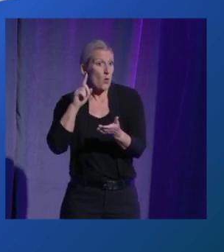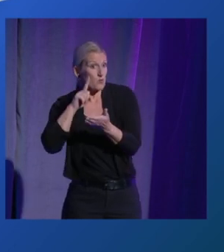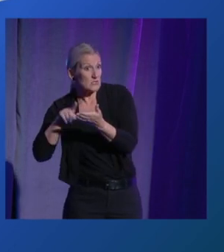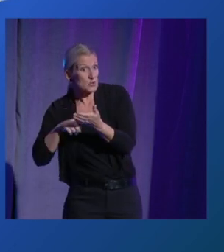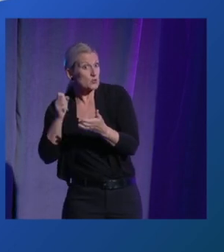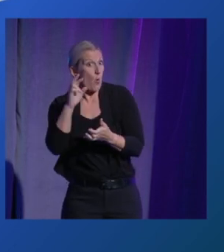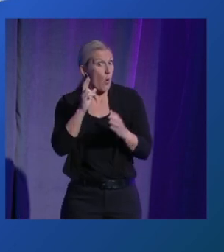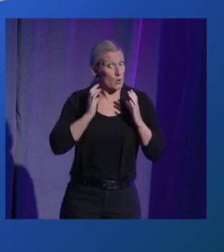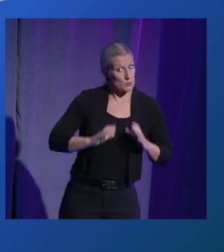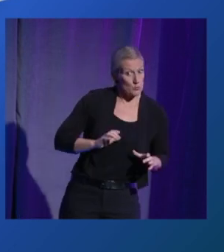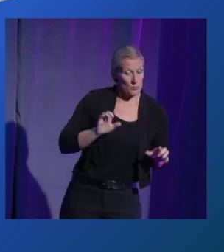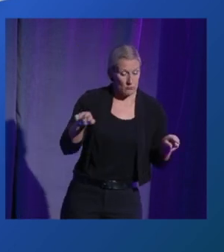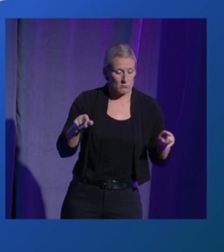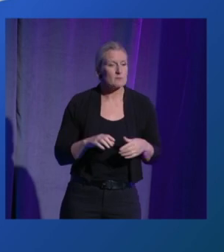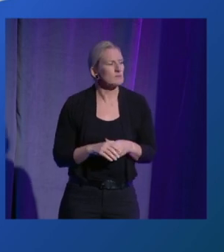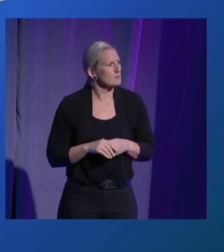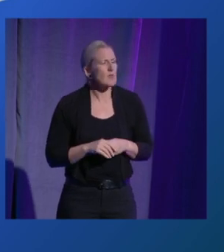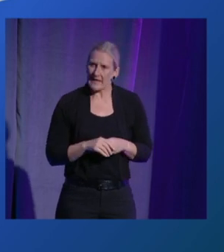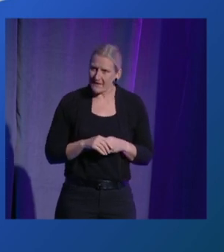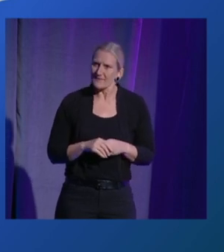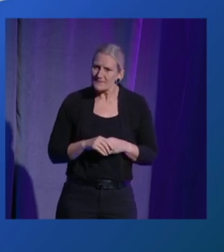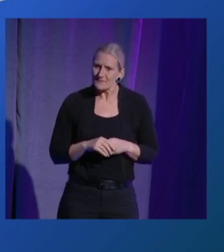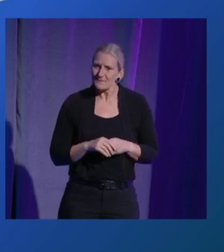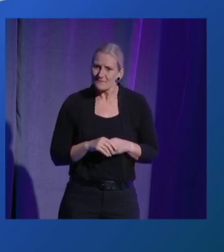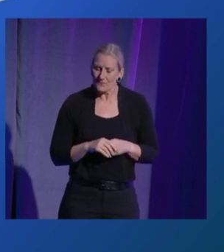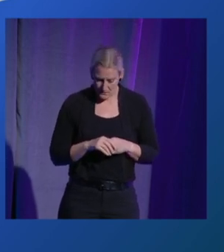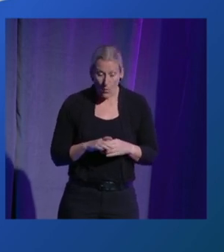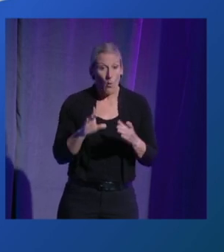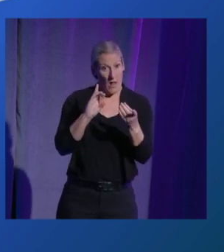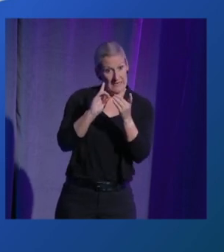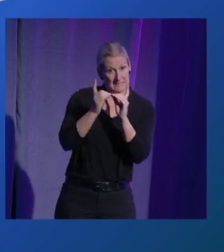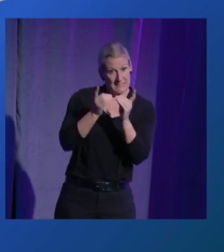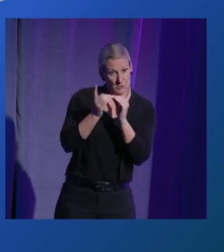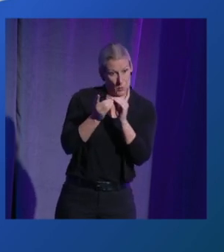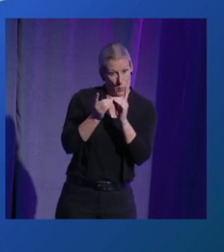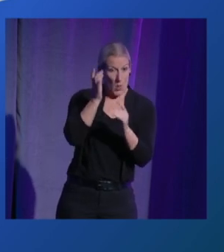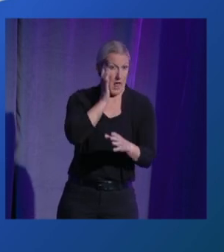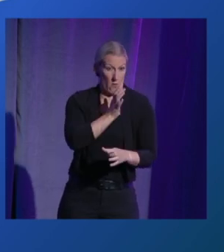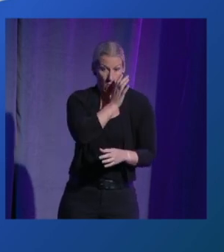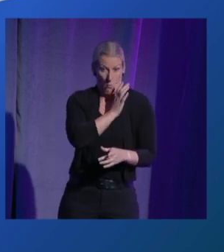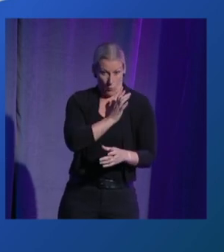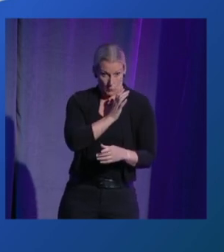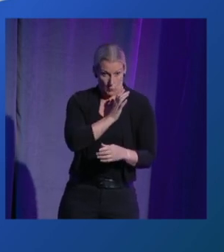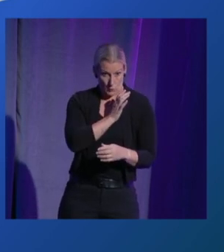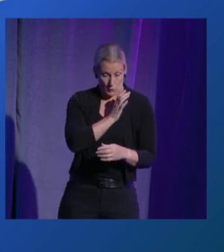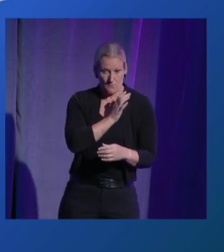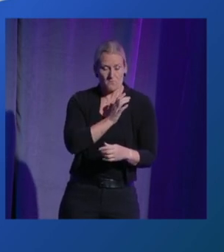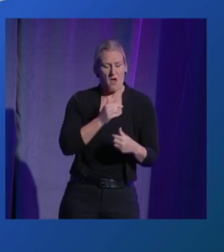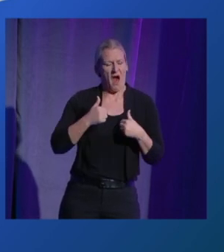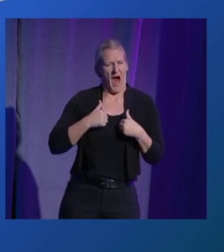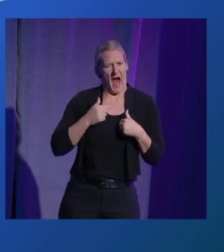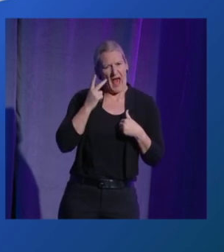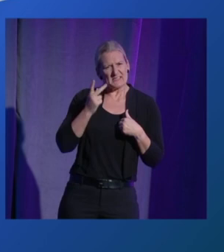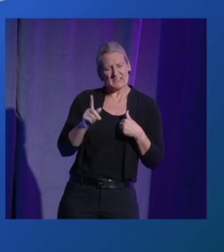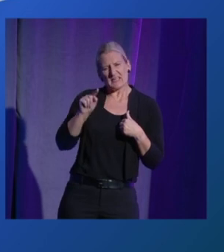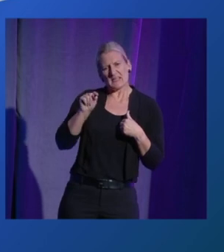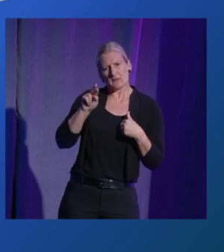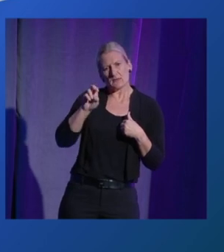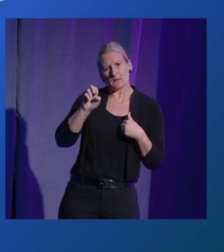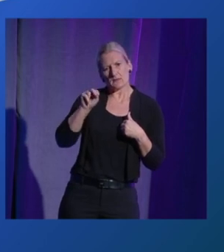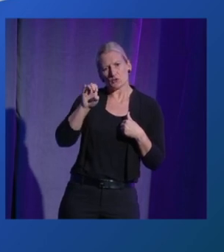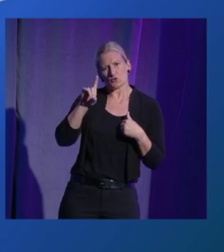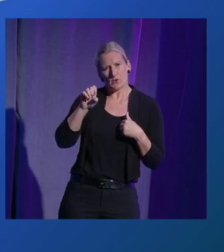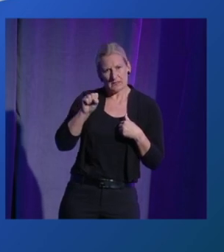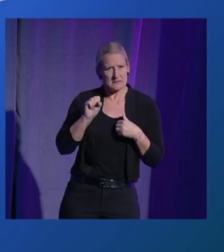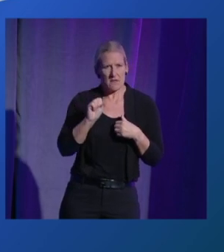yeah so uh applied to digital agriculture the trends I is that Beyond yield right